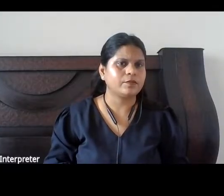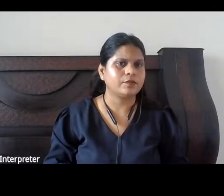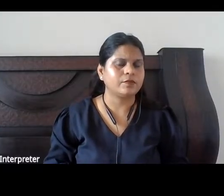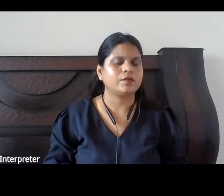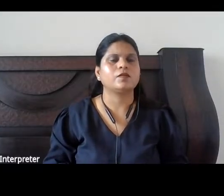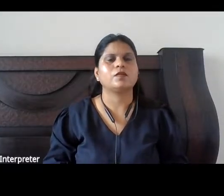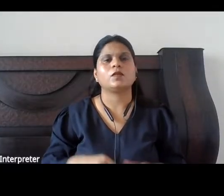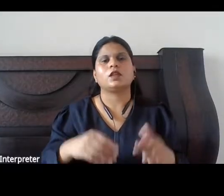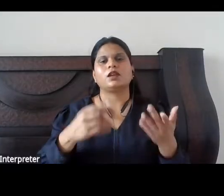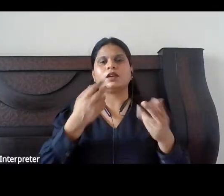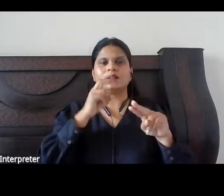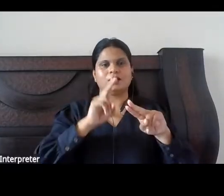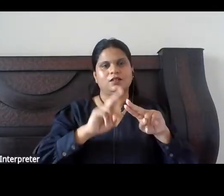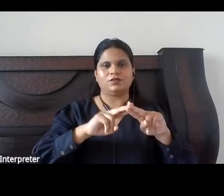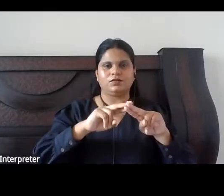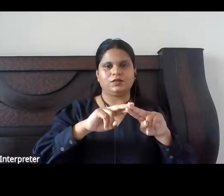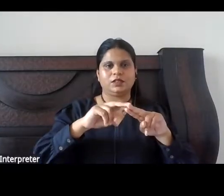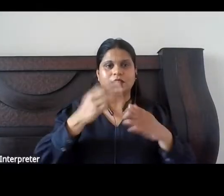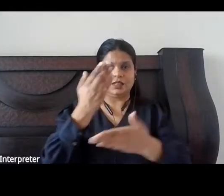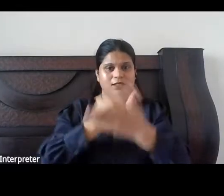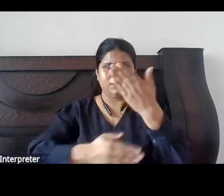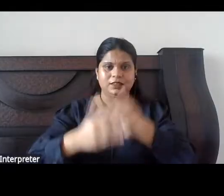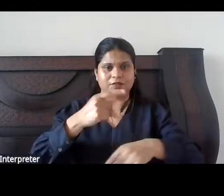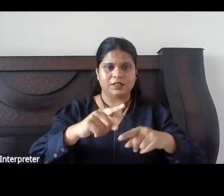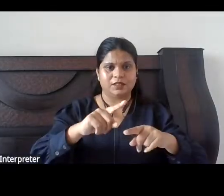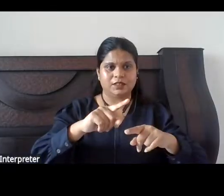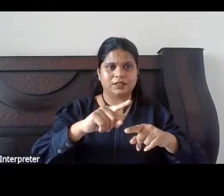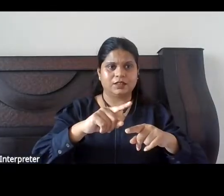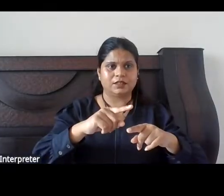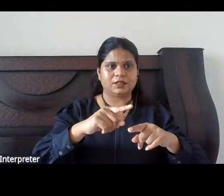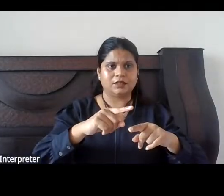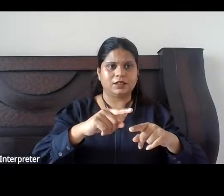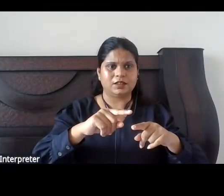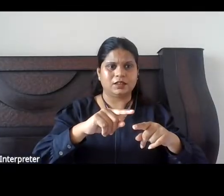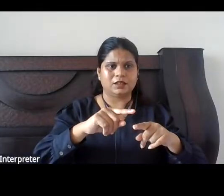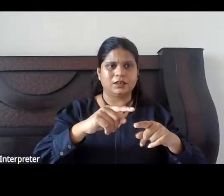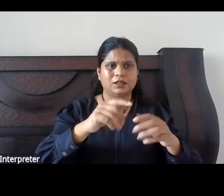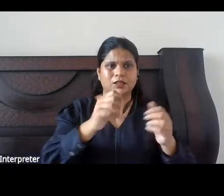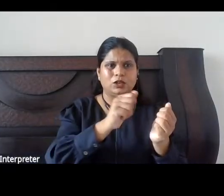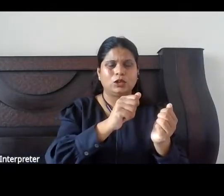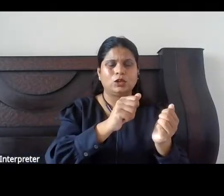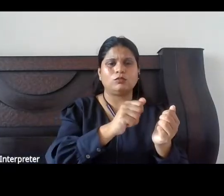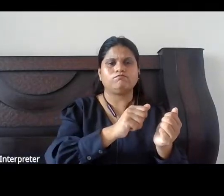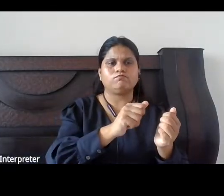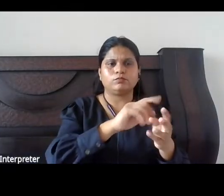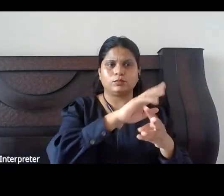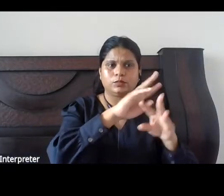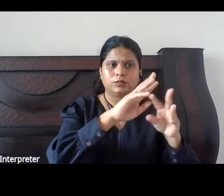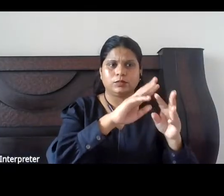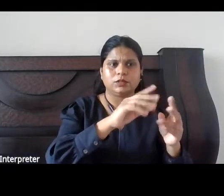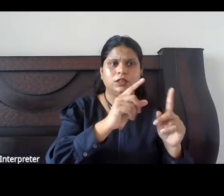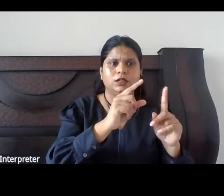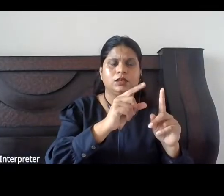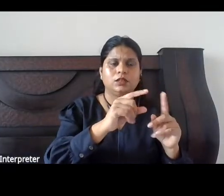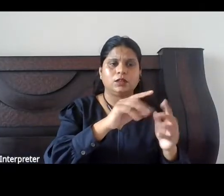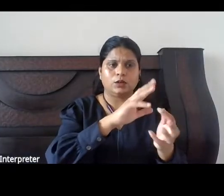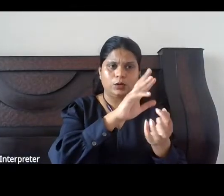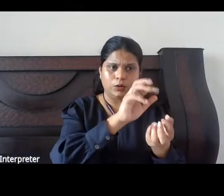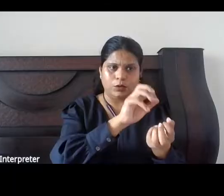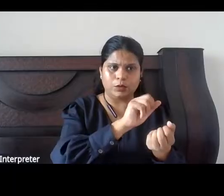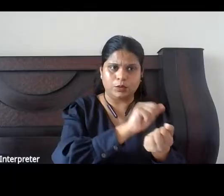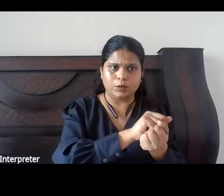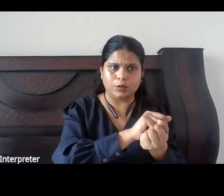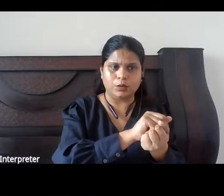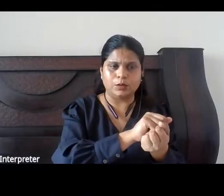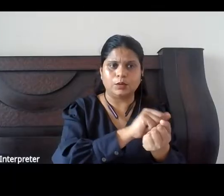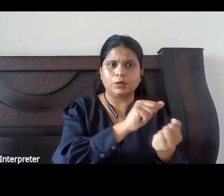documentless persons with disabilities. Sorry, I didn't get the second part. Homeless and Documentless, I think it's saying. documentless. Yeah. Yeah, yeah, Yeah, yeah. yeah. So just one clarity